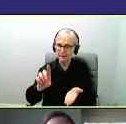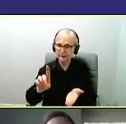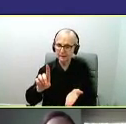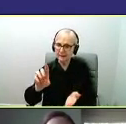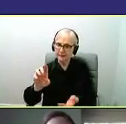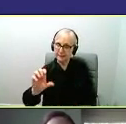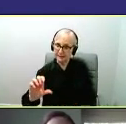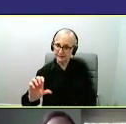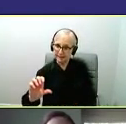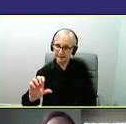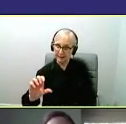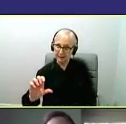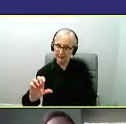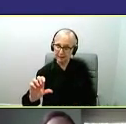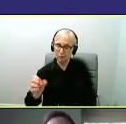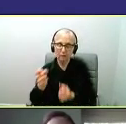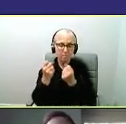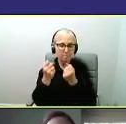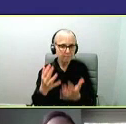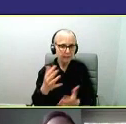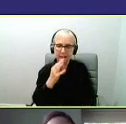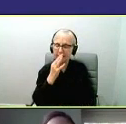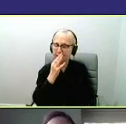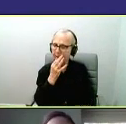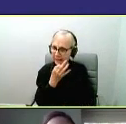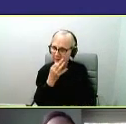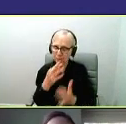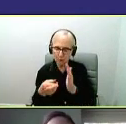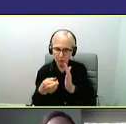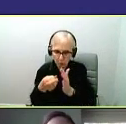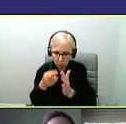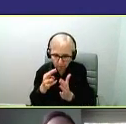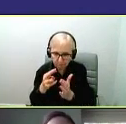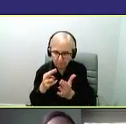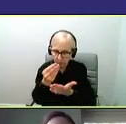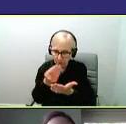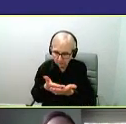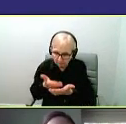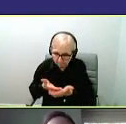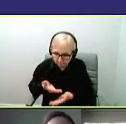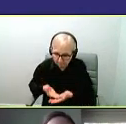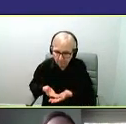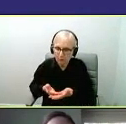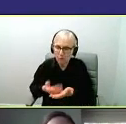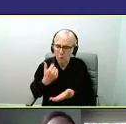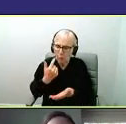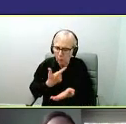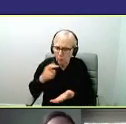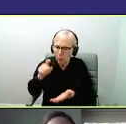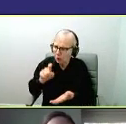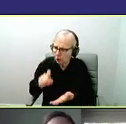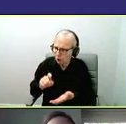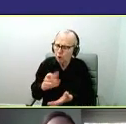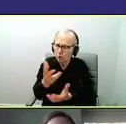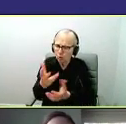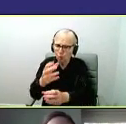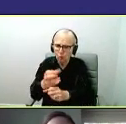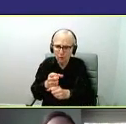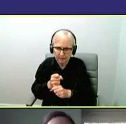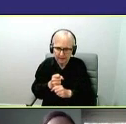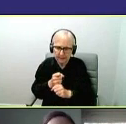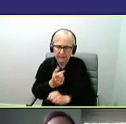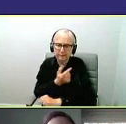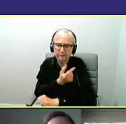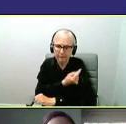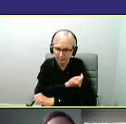again with many experts, reviewing the efficacy to determine who should receive the vaccine.